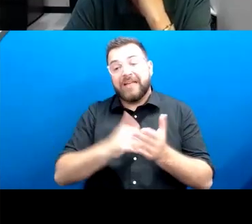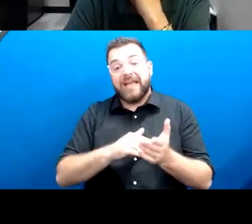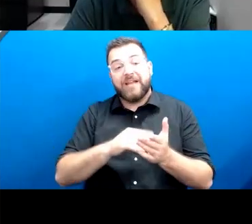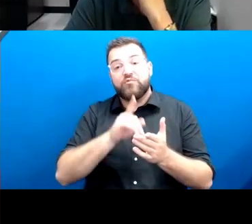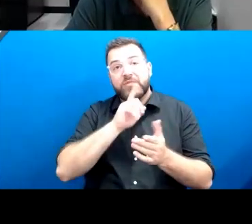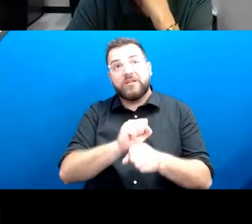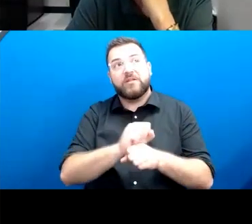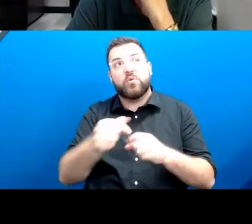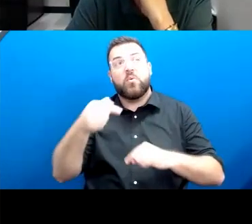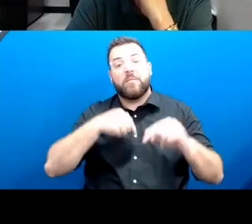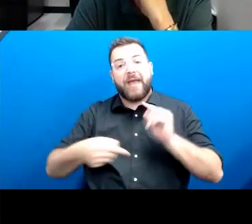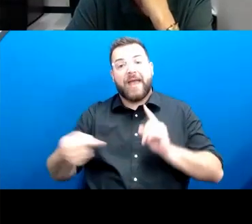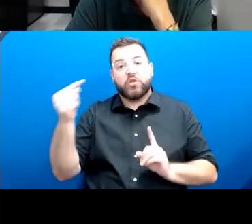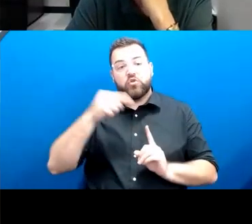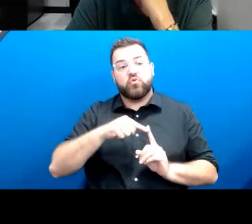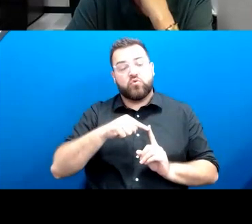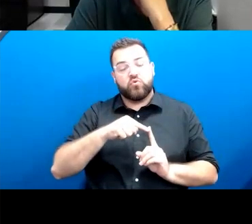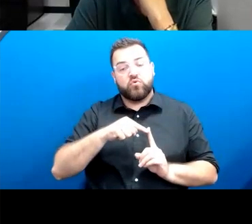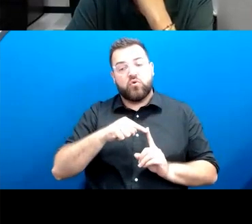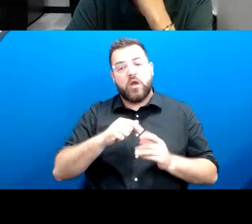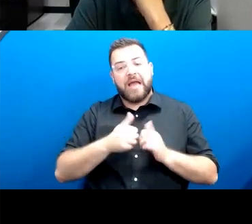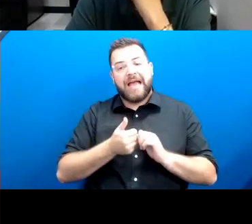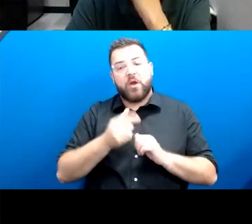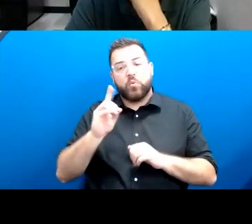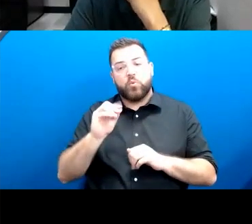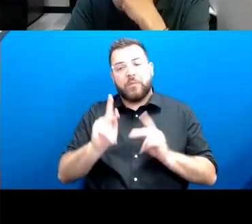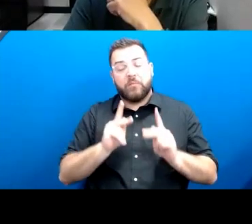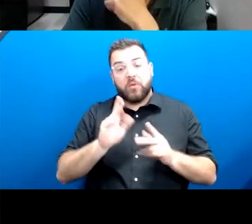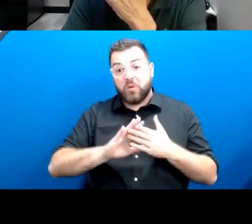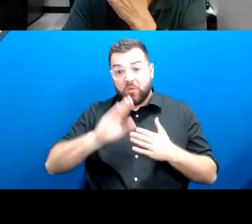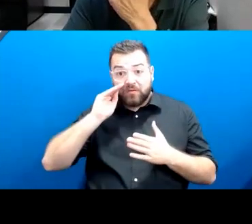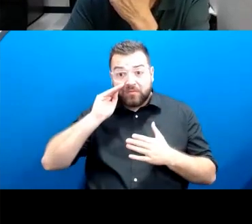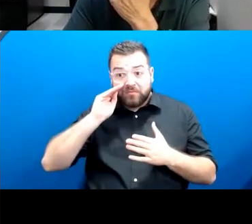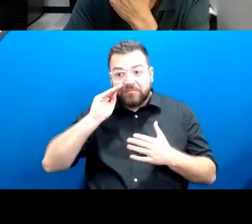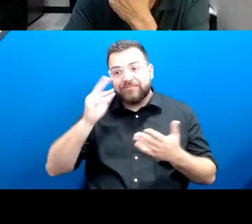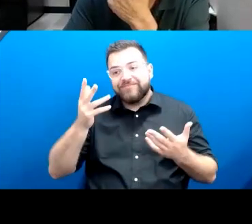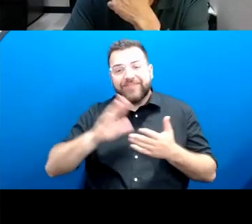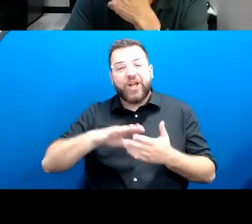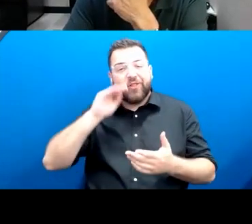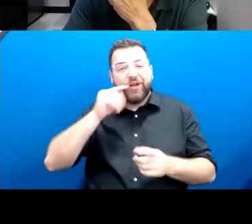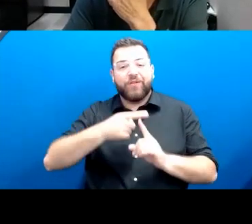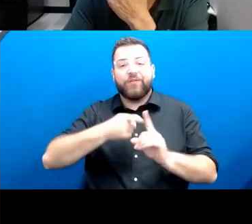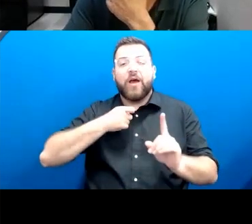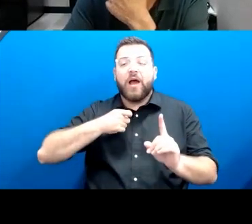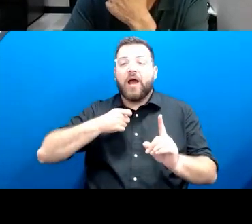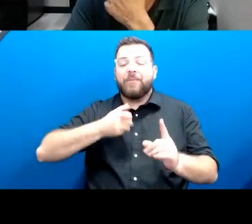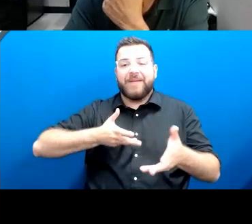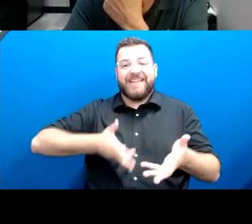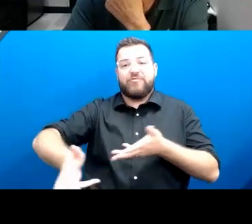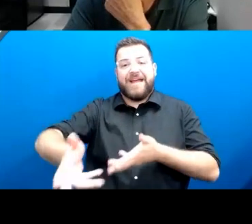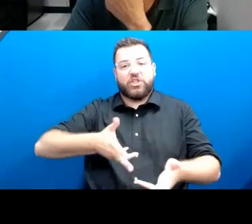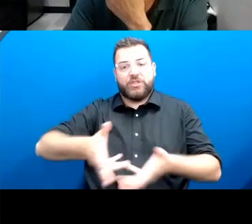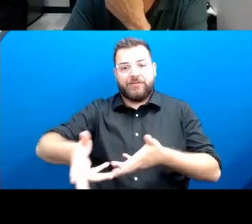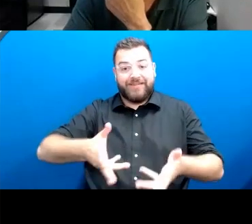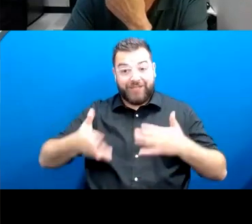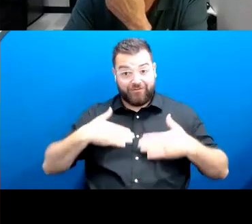to, how do people learn, right? They learn from this kind of, interaction, the human